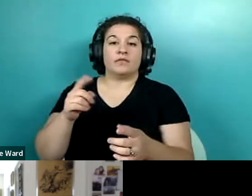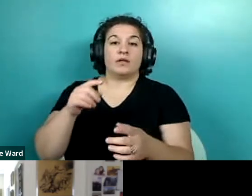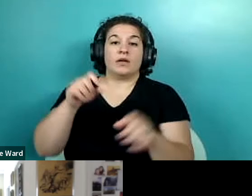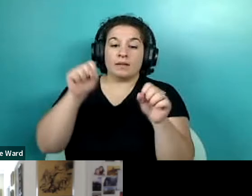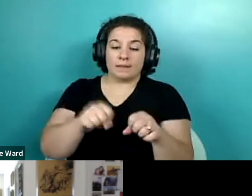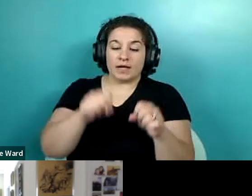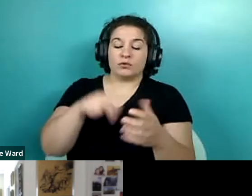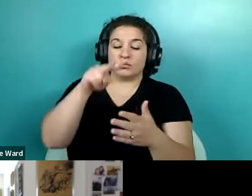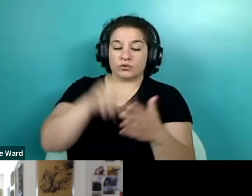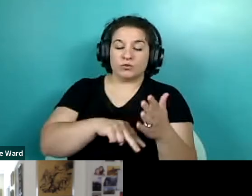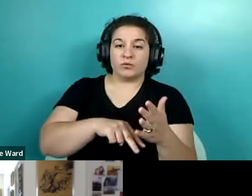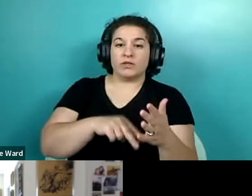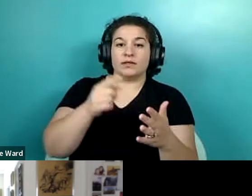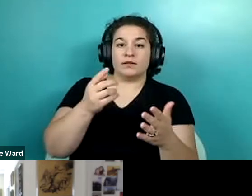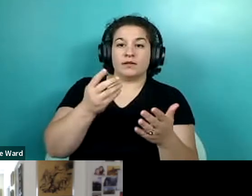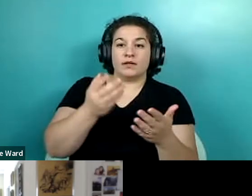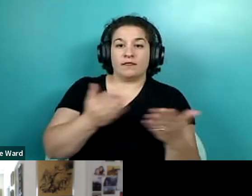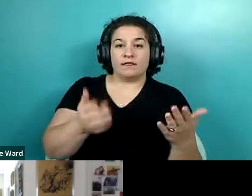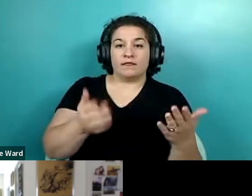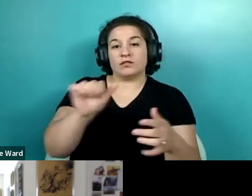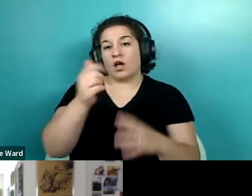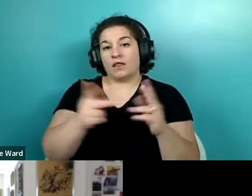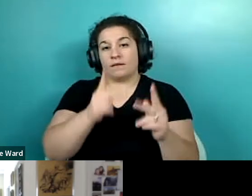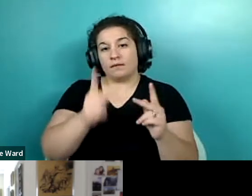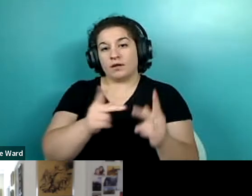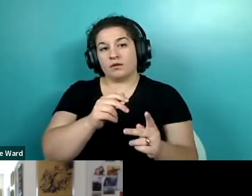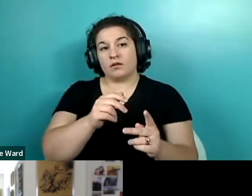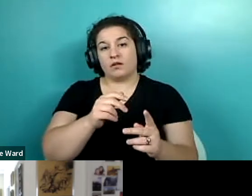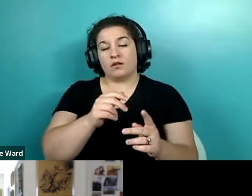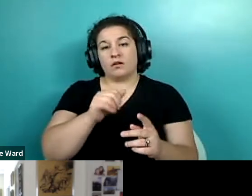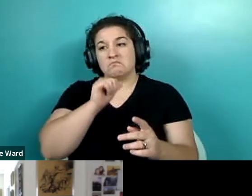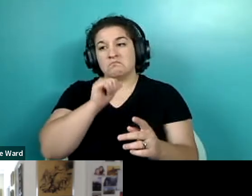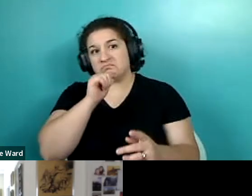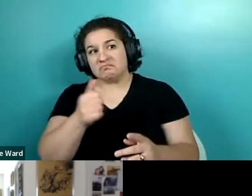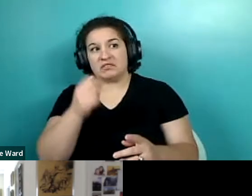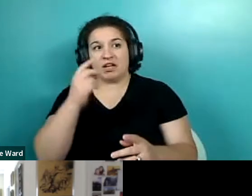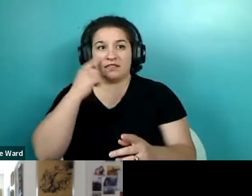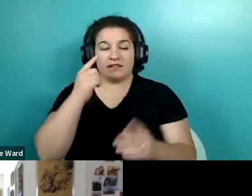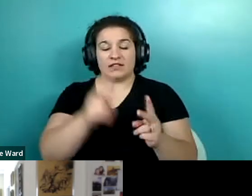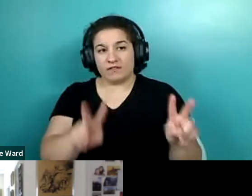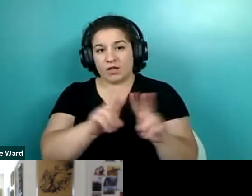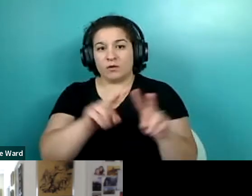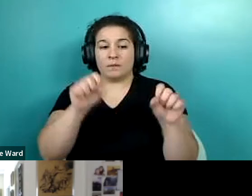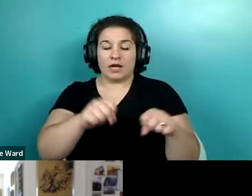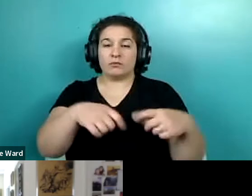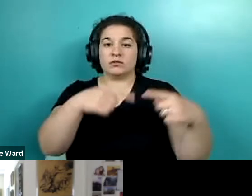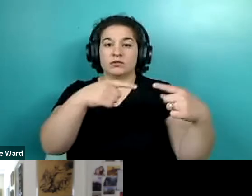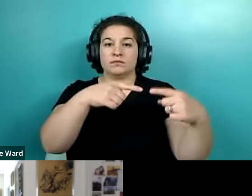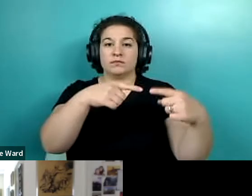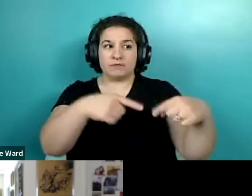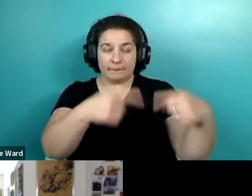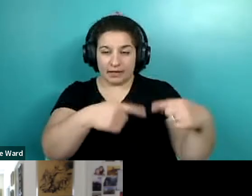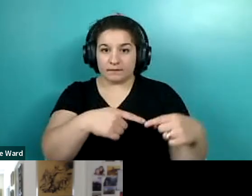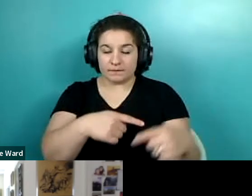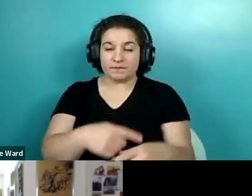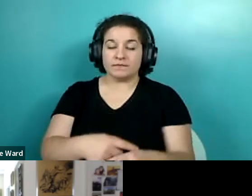see as valuable, and being able to debate it. In the disability community perspective, there are